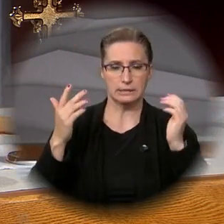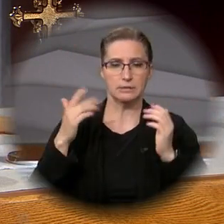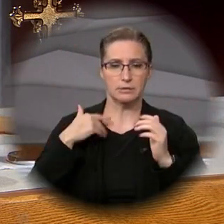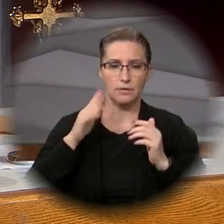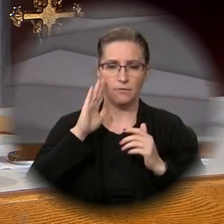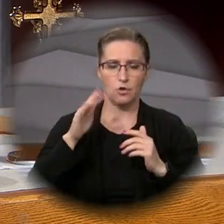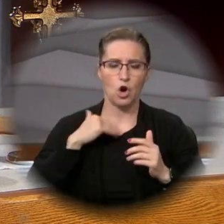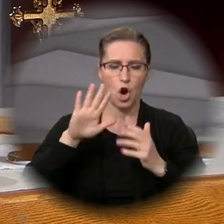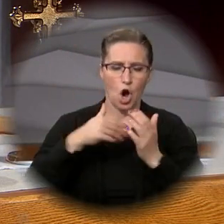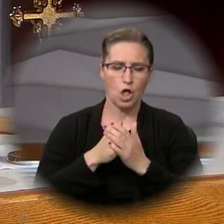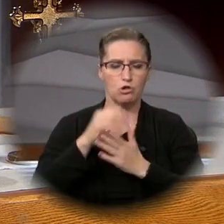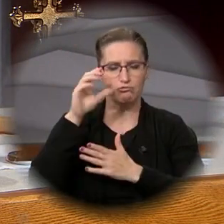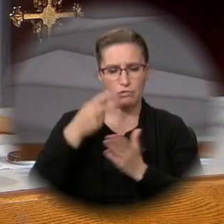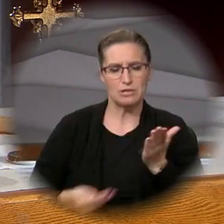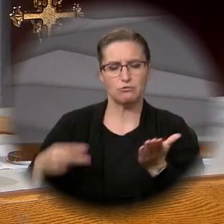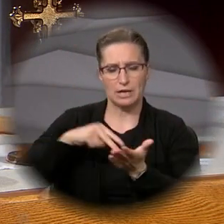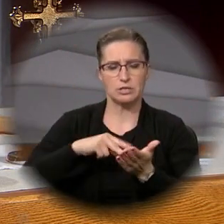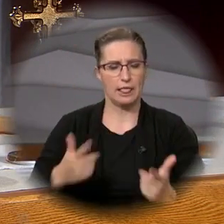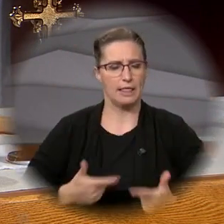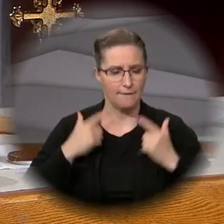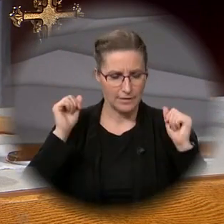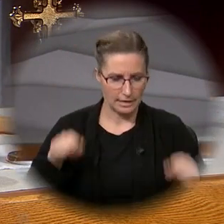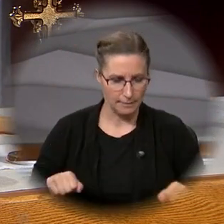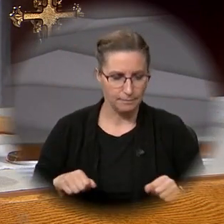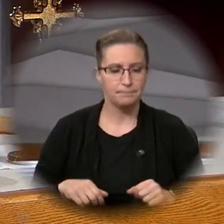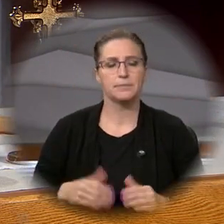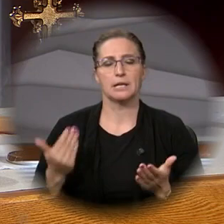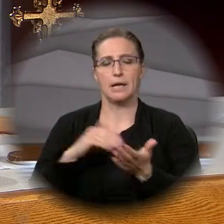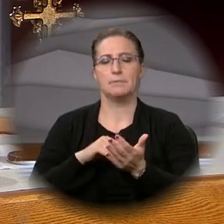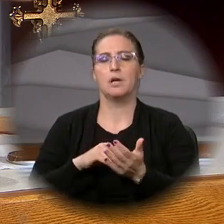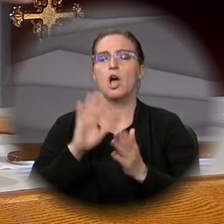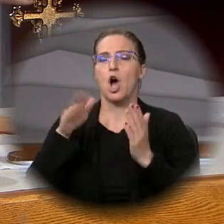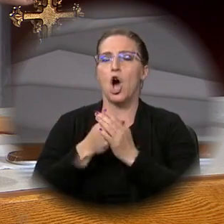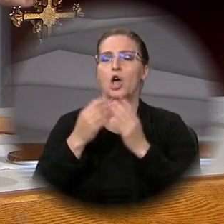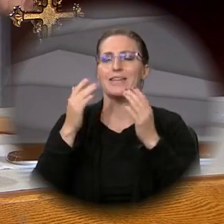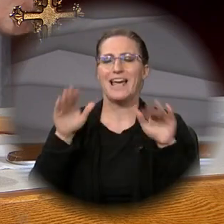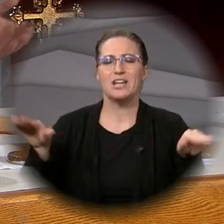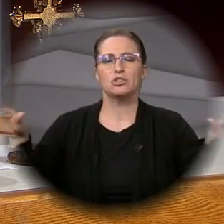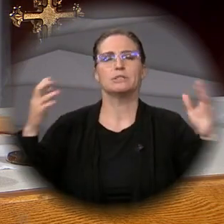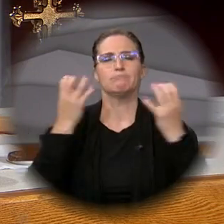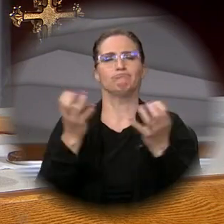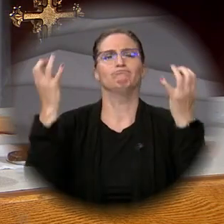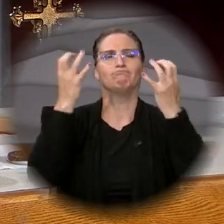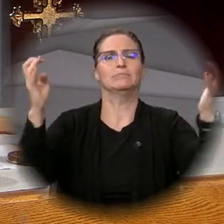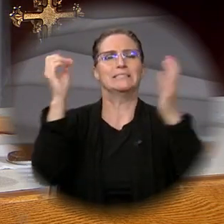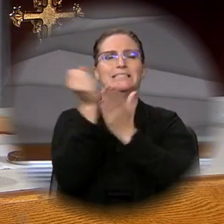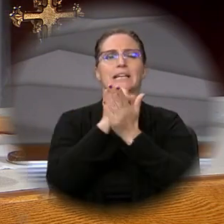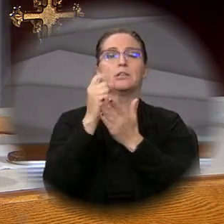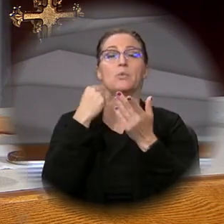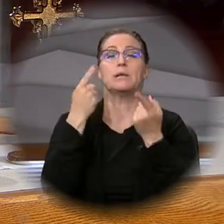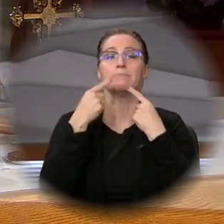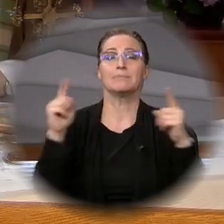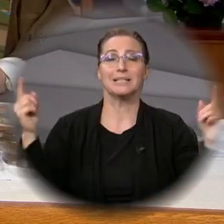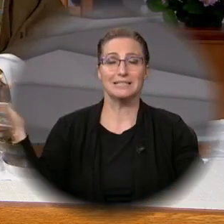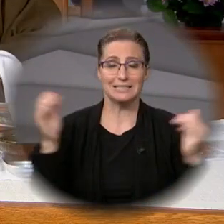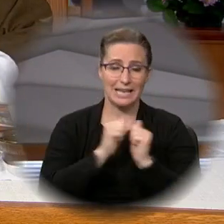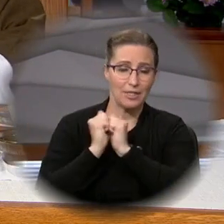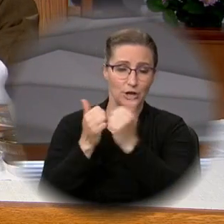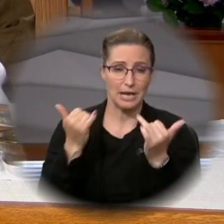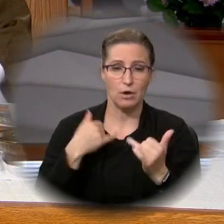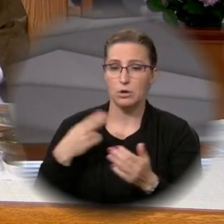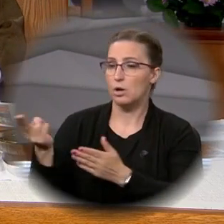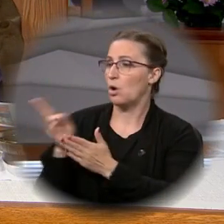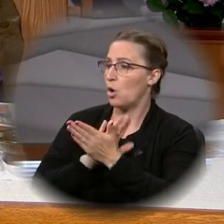the resurrection. So with the angels and all the saints, we declare your glory as with one voice we acclaim.